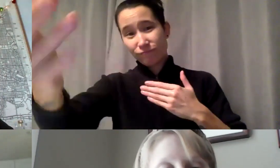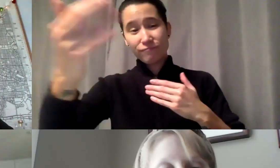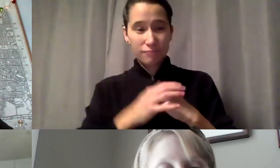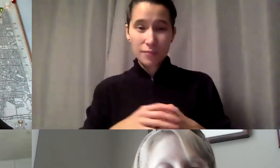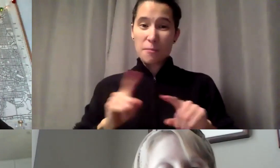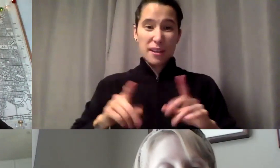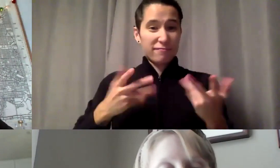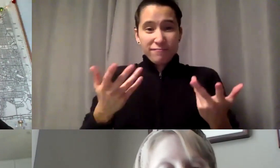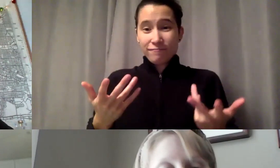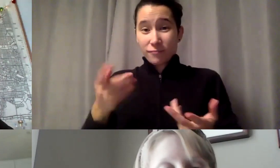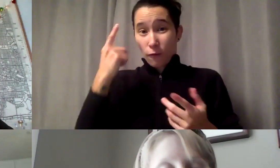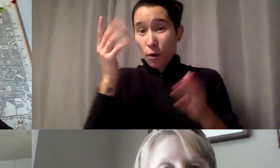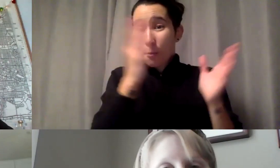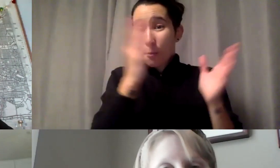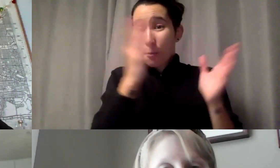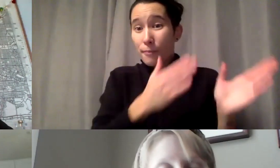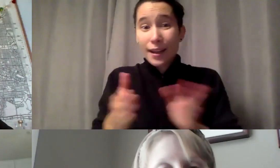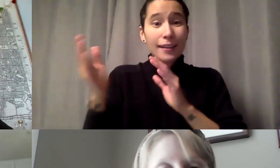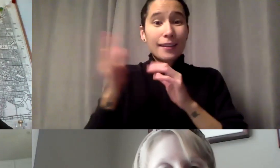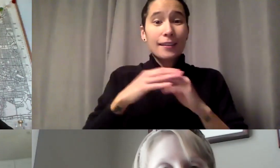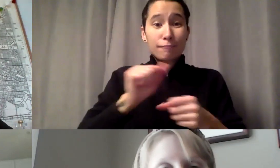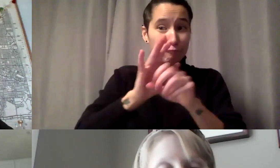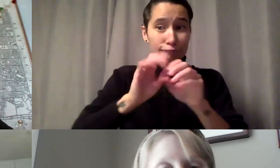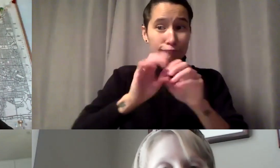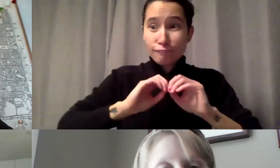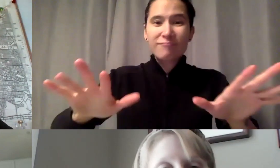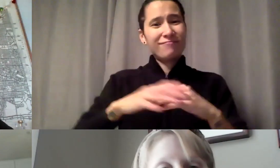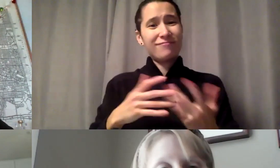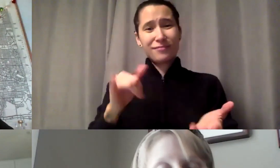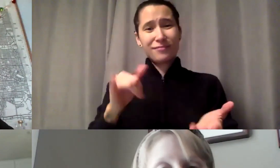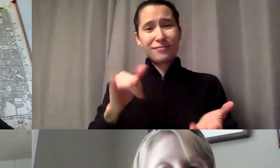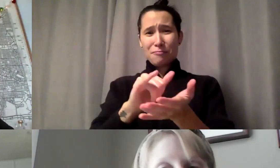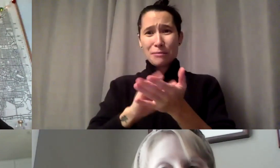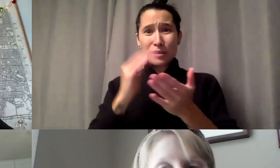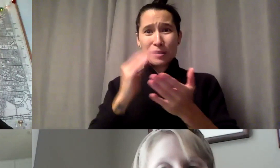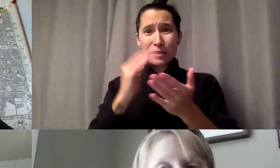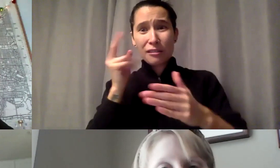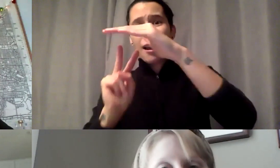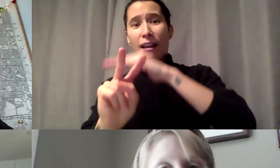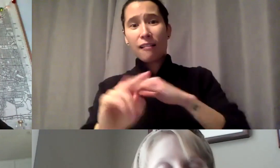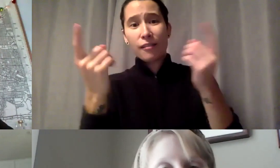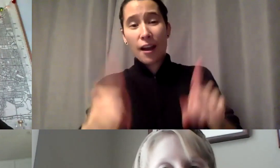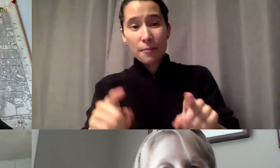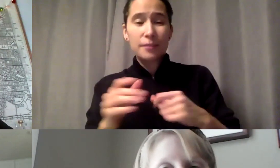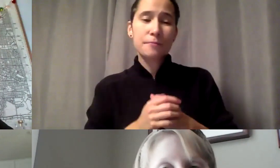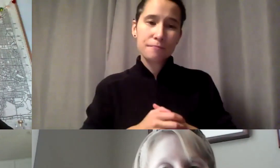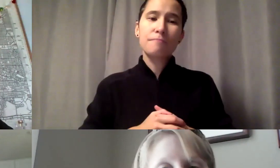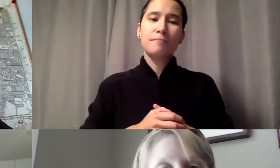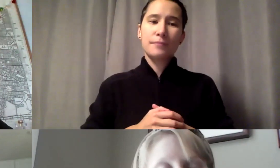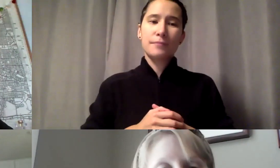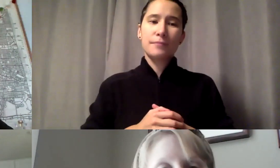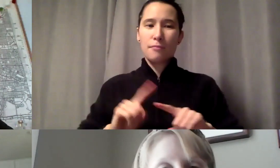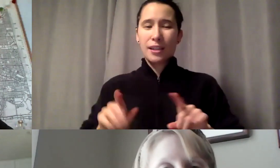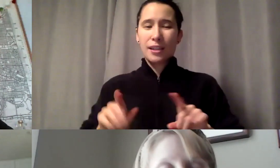for, and we think it's quite a clear plan, something that I think will happen, but it's really difficult to